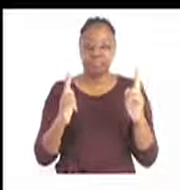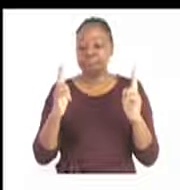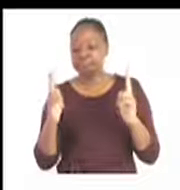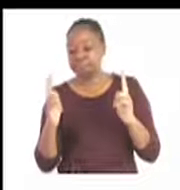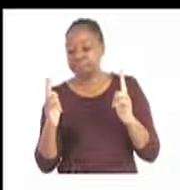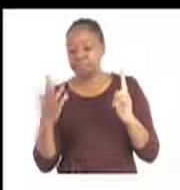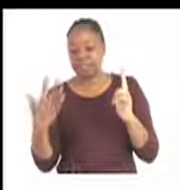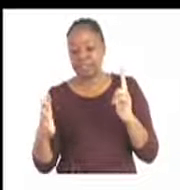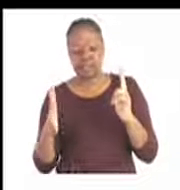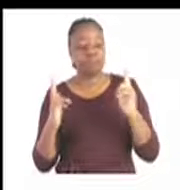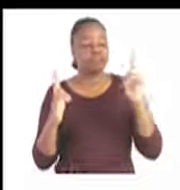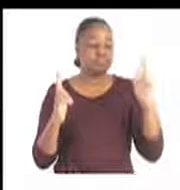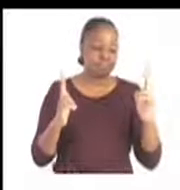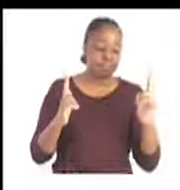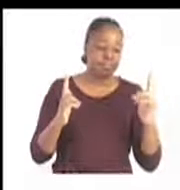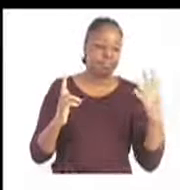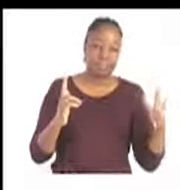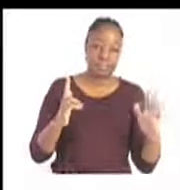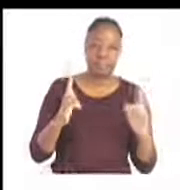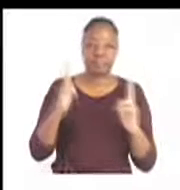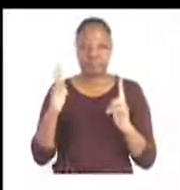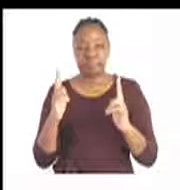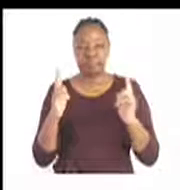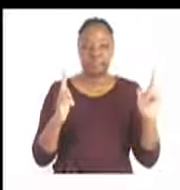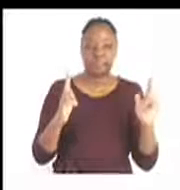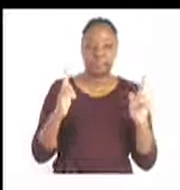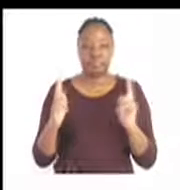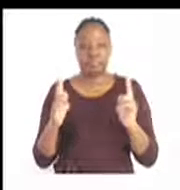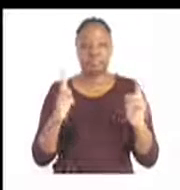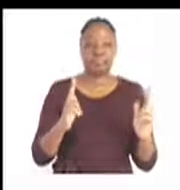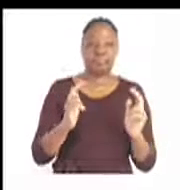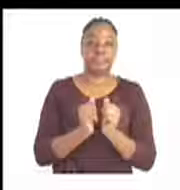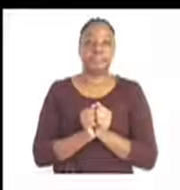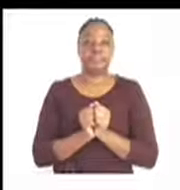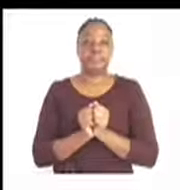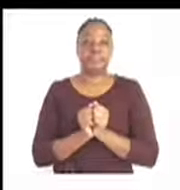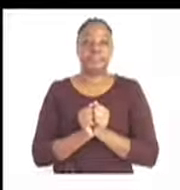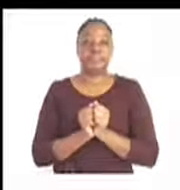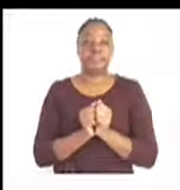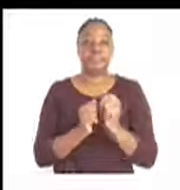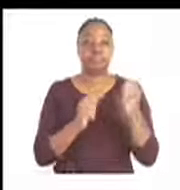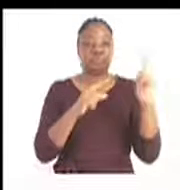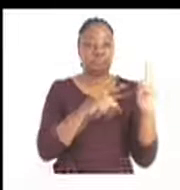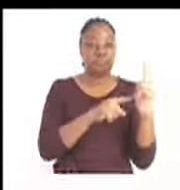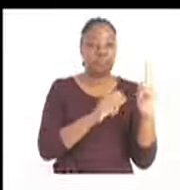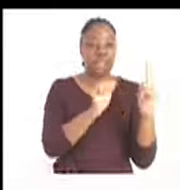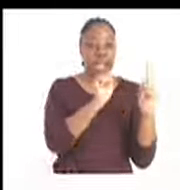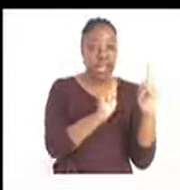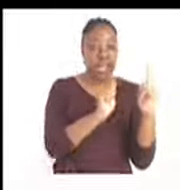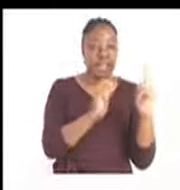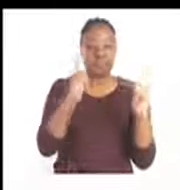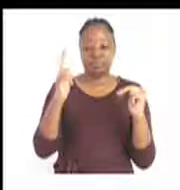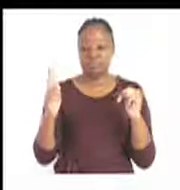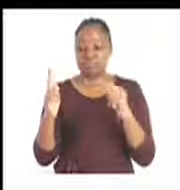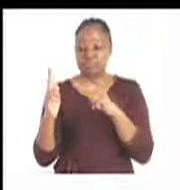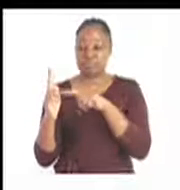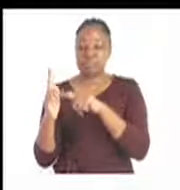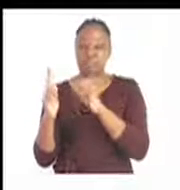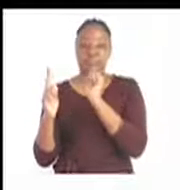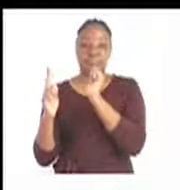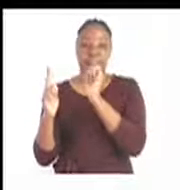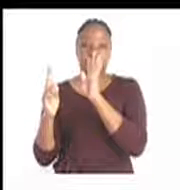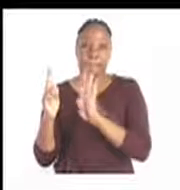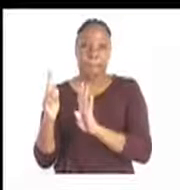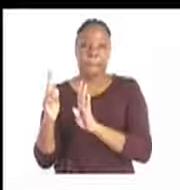means that if you are going to be the first player, you will be player A. And if you're going to be the second player, you'll be